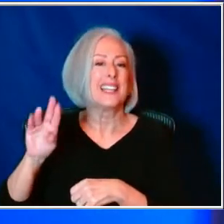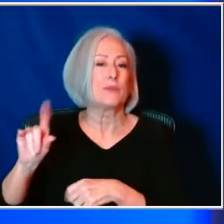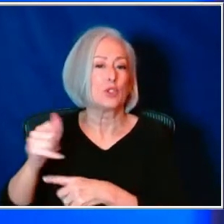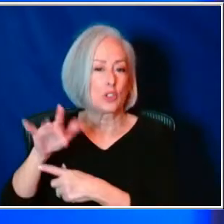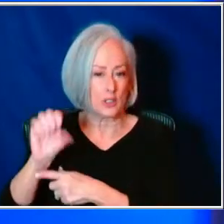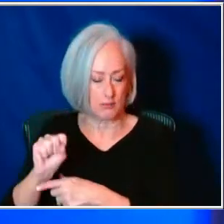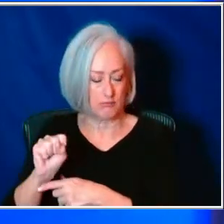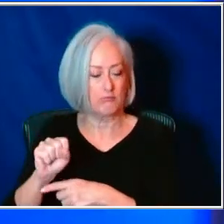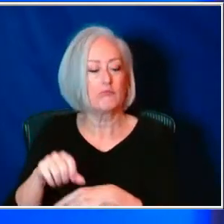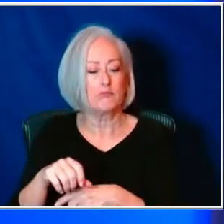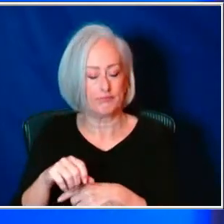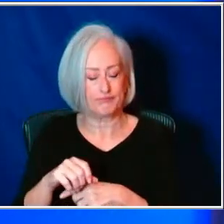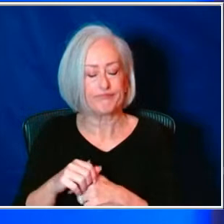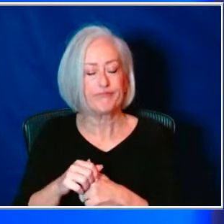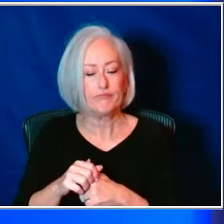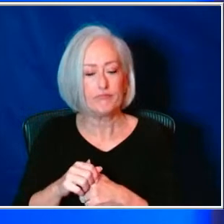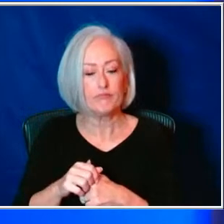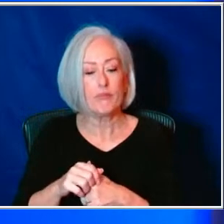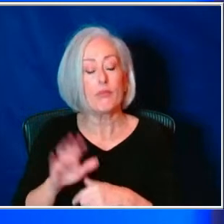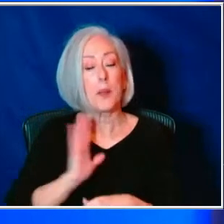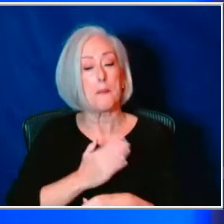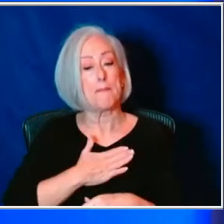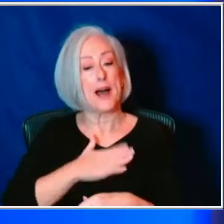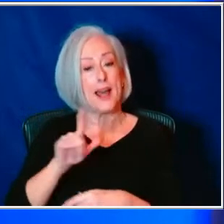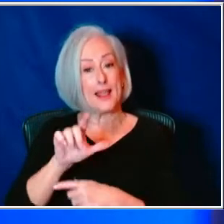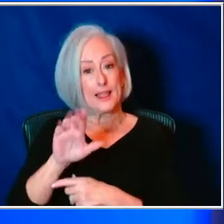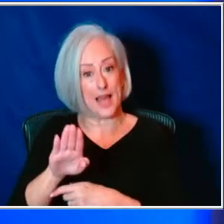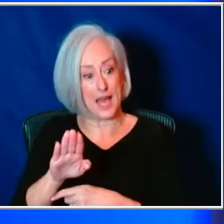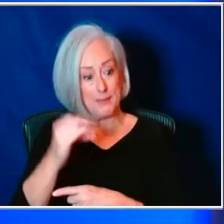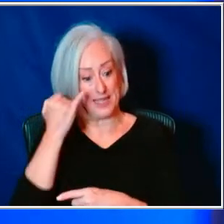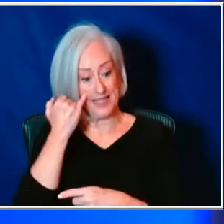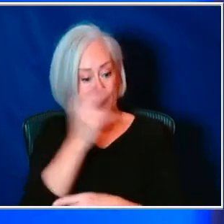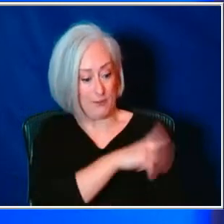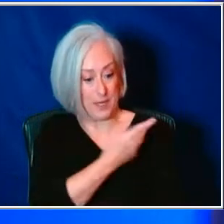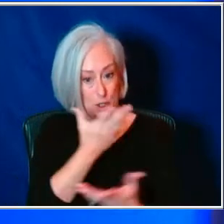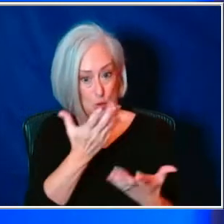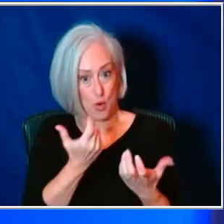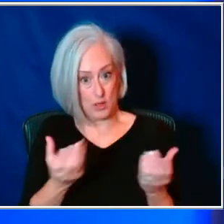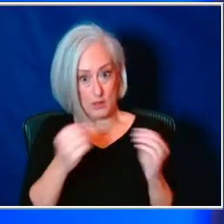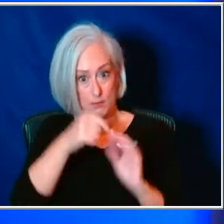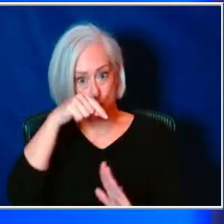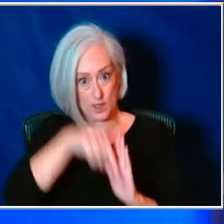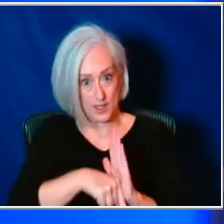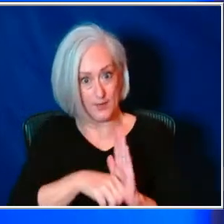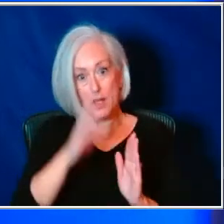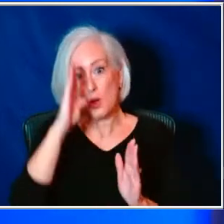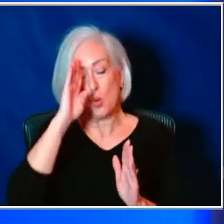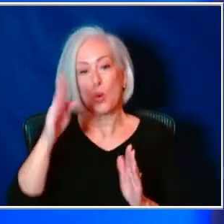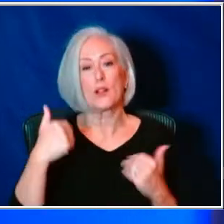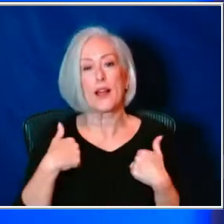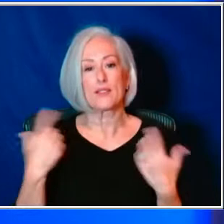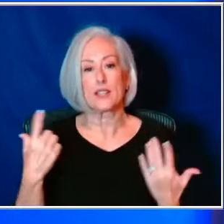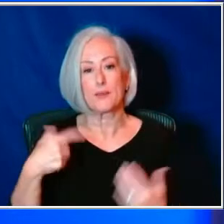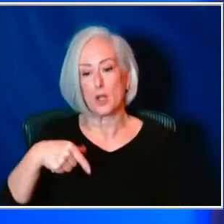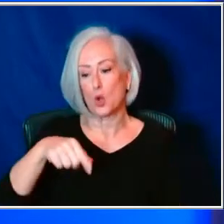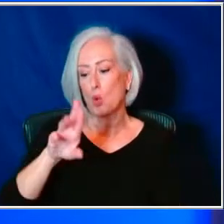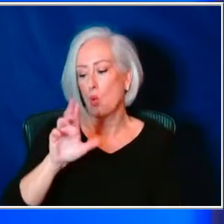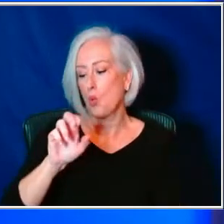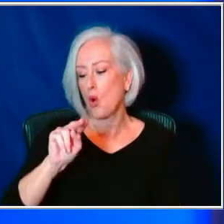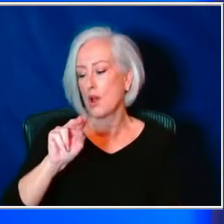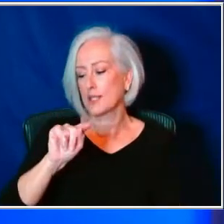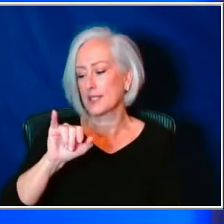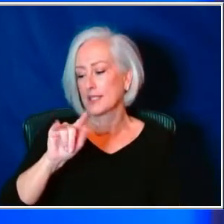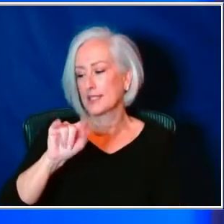study, the patients who elect to do the deeper phenotyping will have something called quantitative sensory testing done, which sounds a